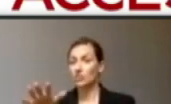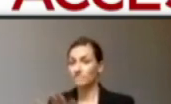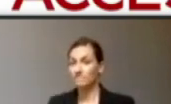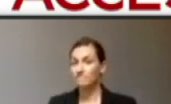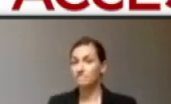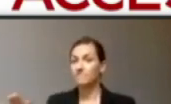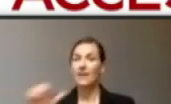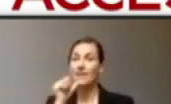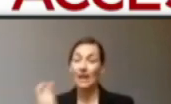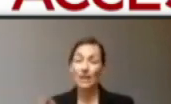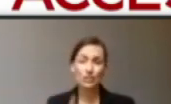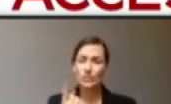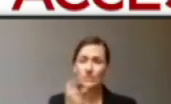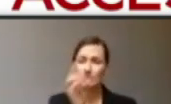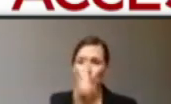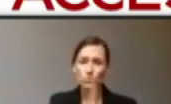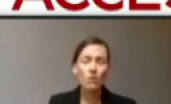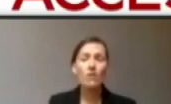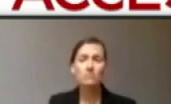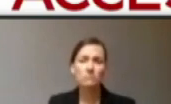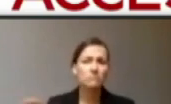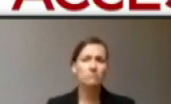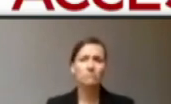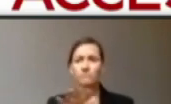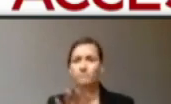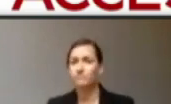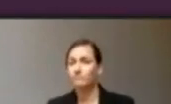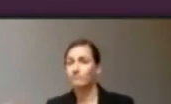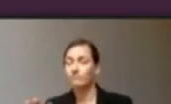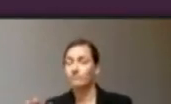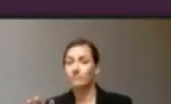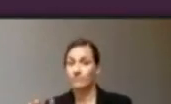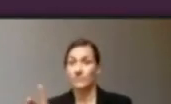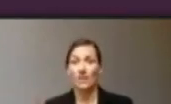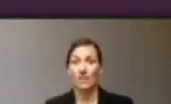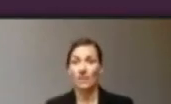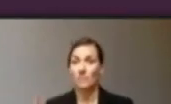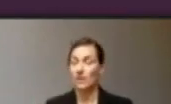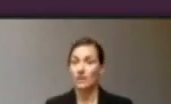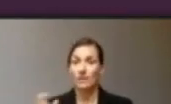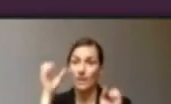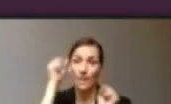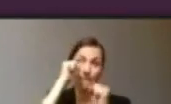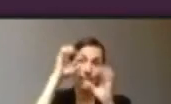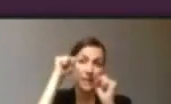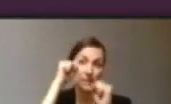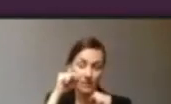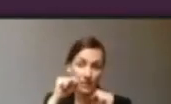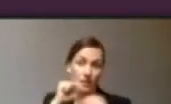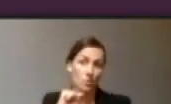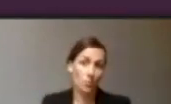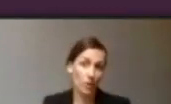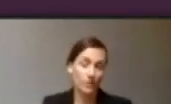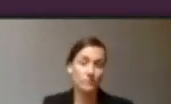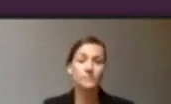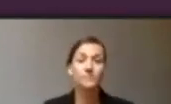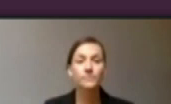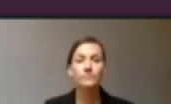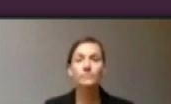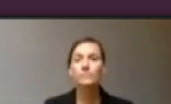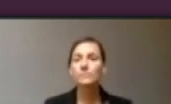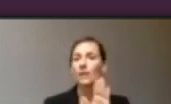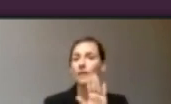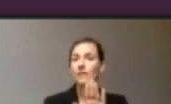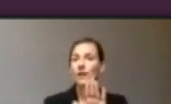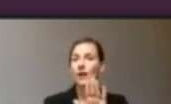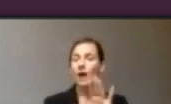to Detroit, but the entire region as a whole. And they've done tremendous amounts of work. So to give you an idea about how this